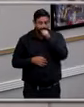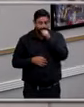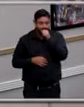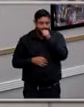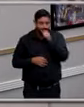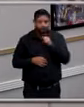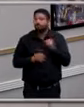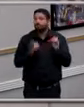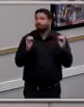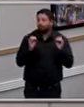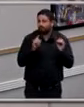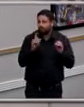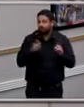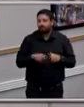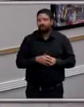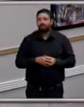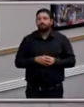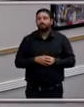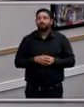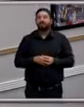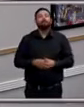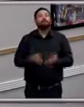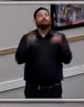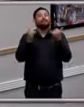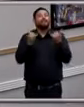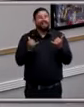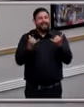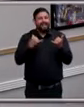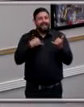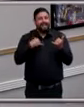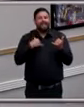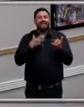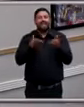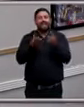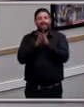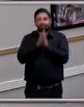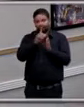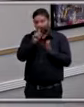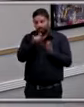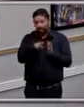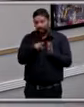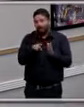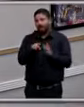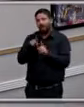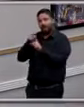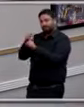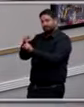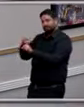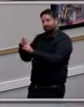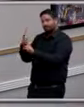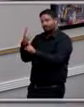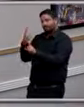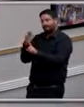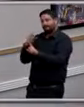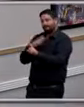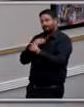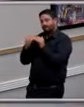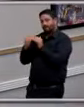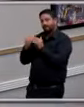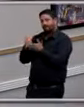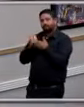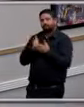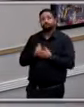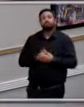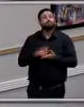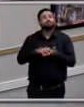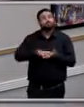I have no question. I am going to ask a question and ask one of my colleagues to help me with this. The question is, has